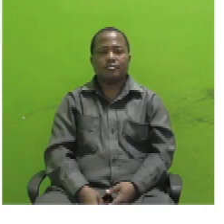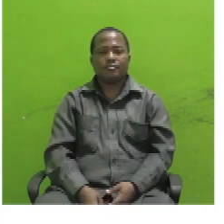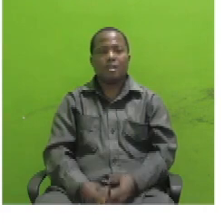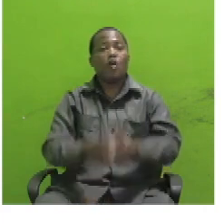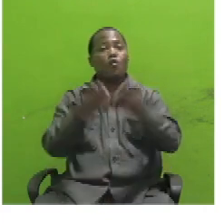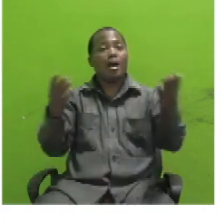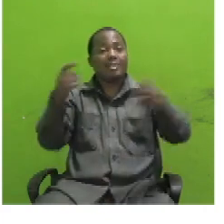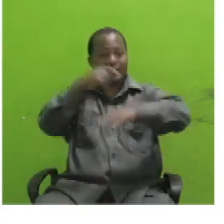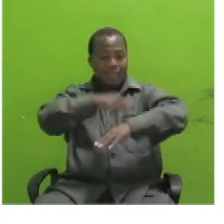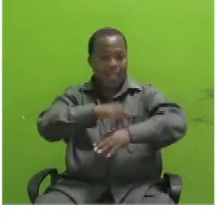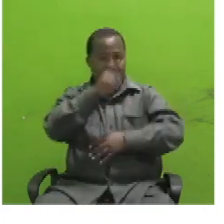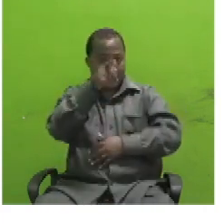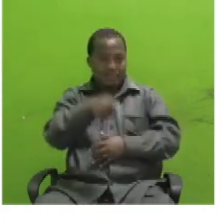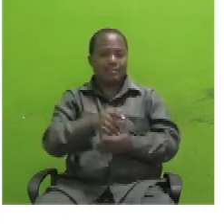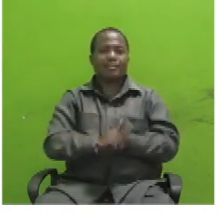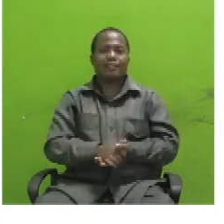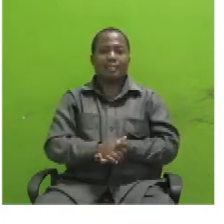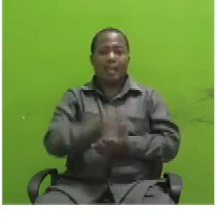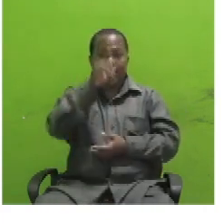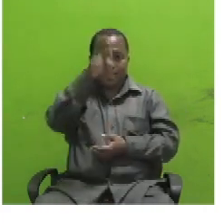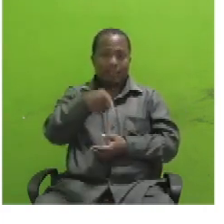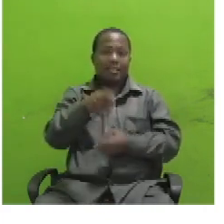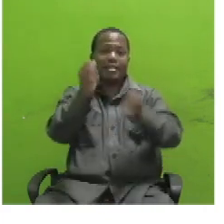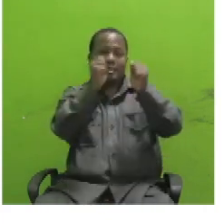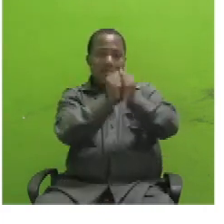What time is it? It is